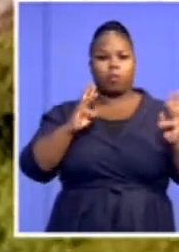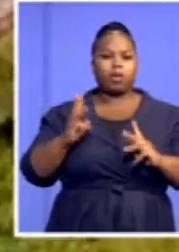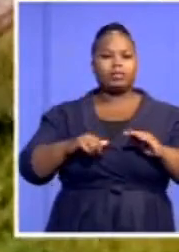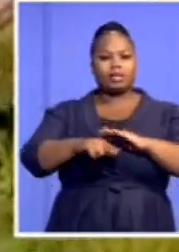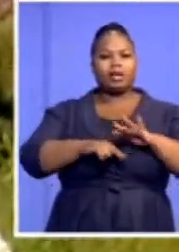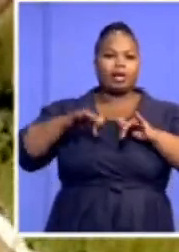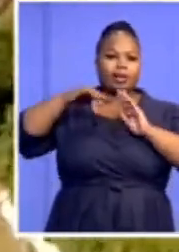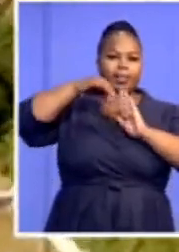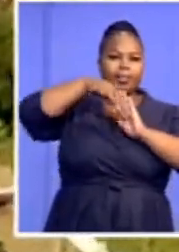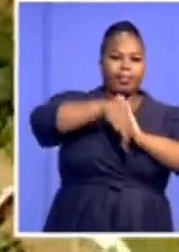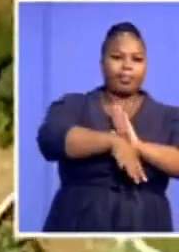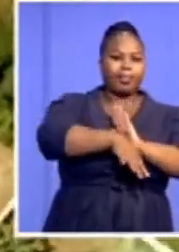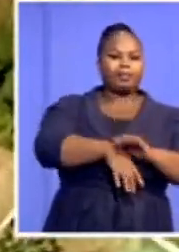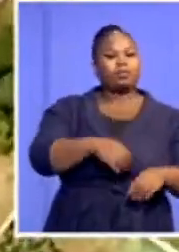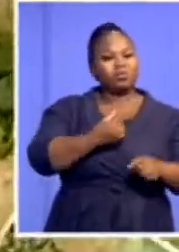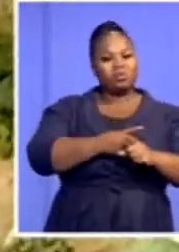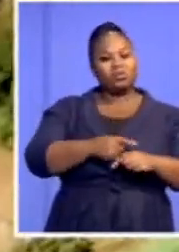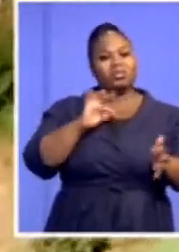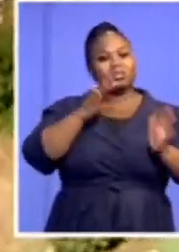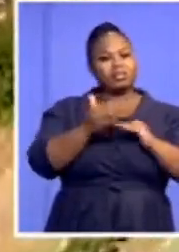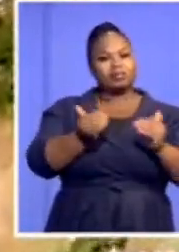Management Act Section 40 read with